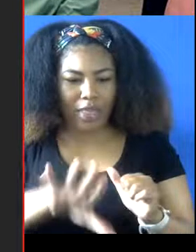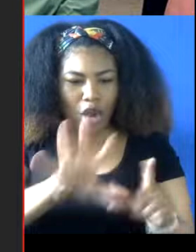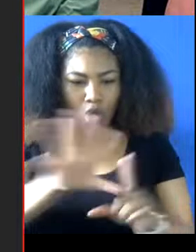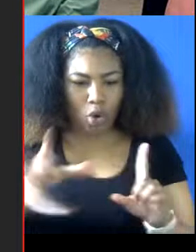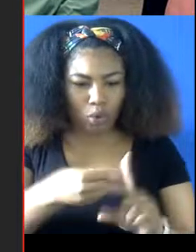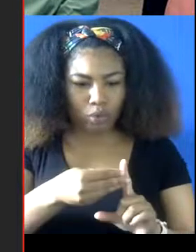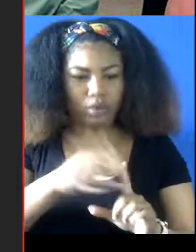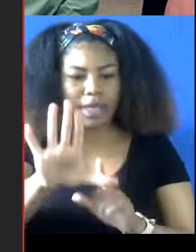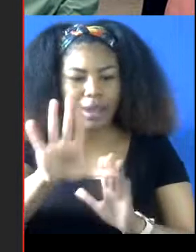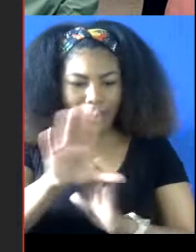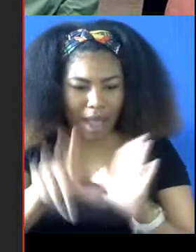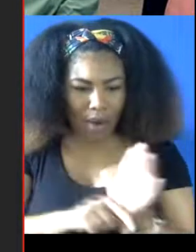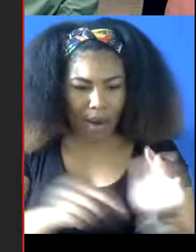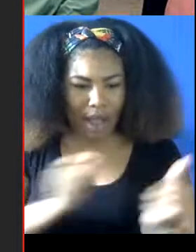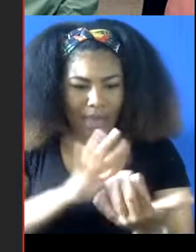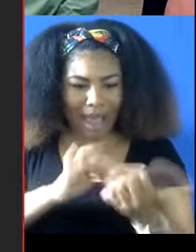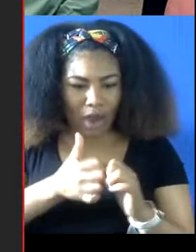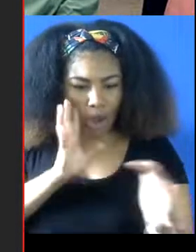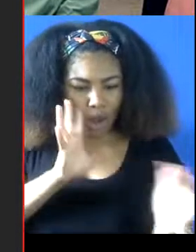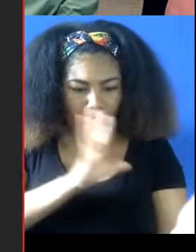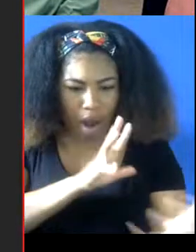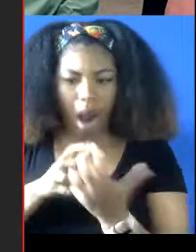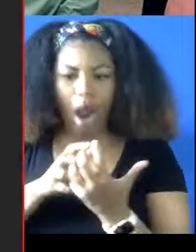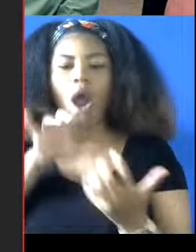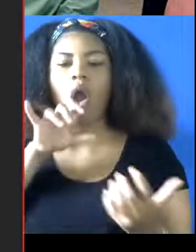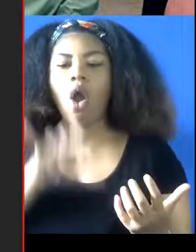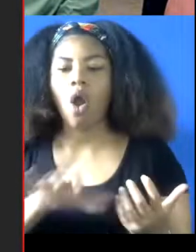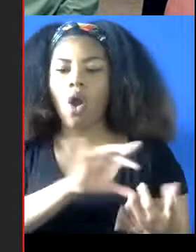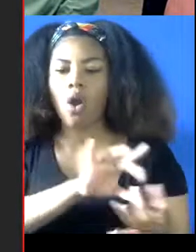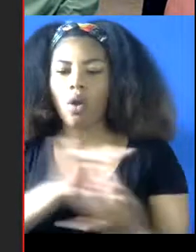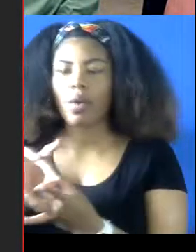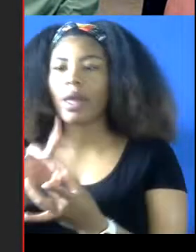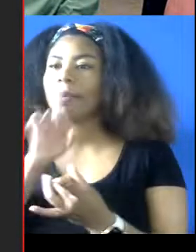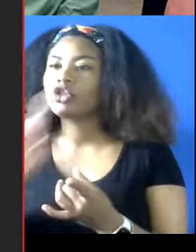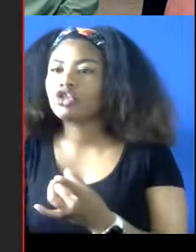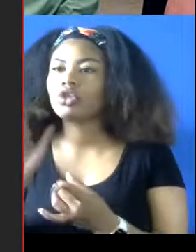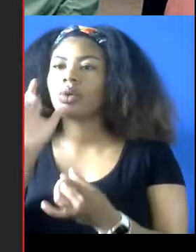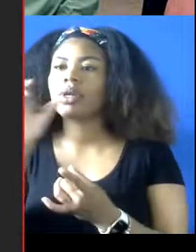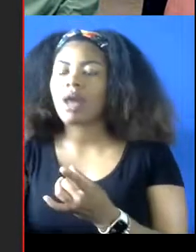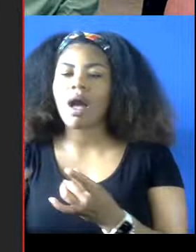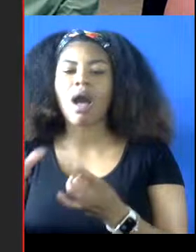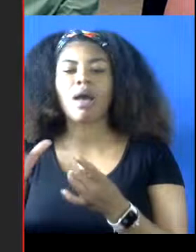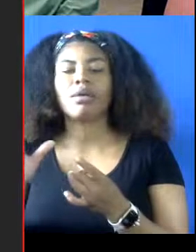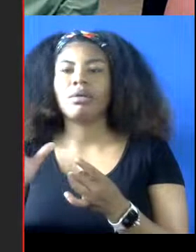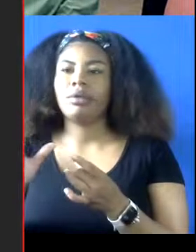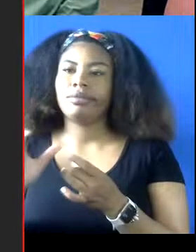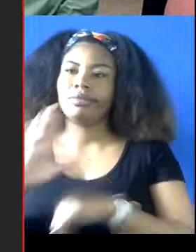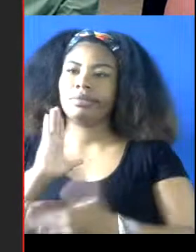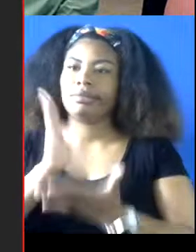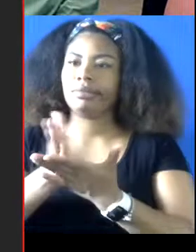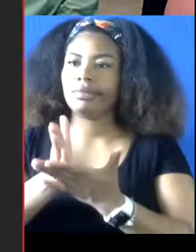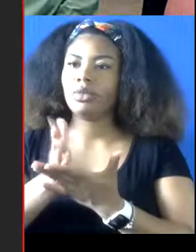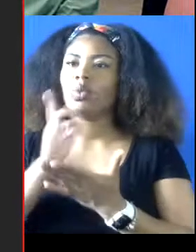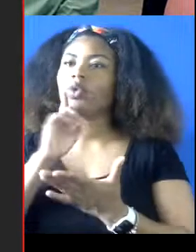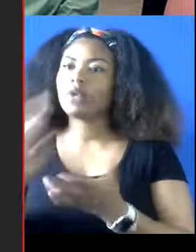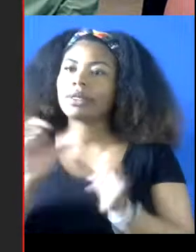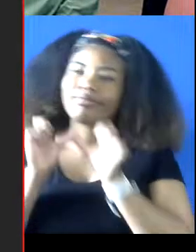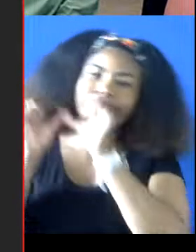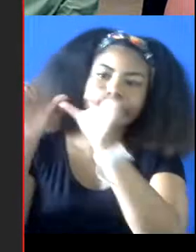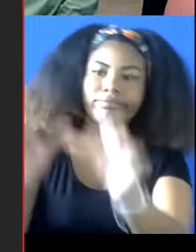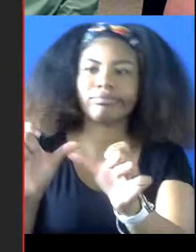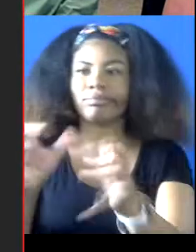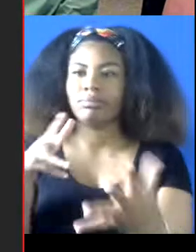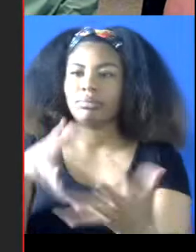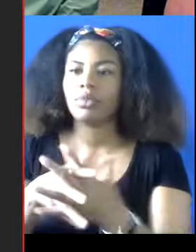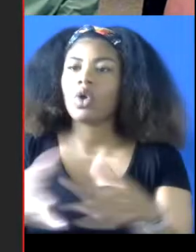culturally sustainable learning. So I like that as well. And they are looking at it also from a social justice